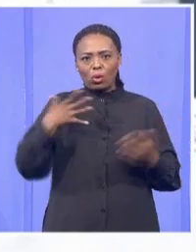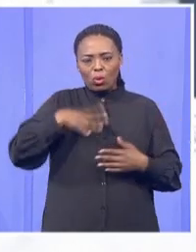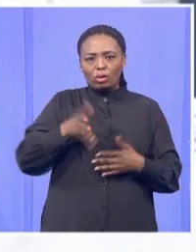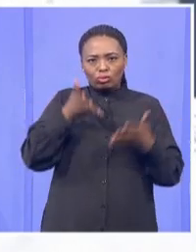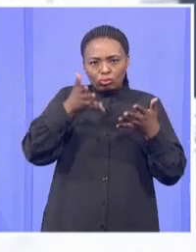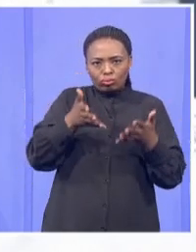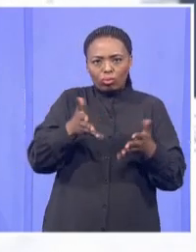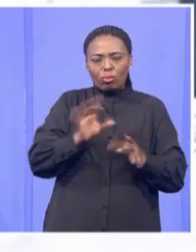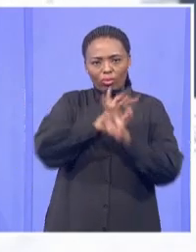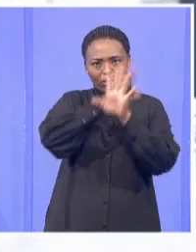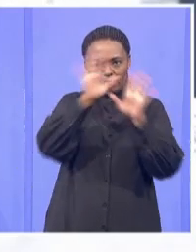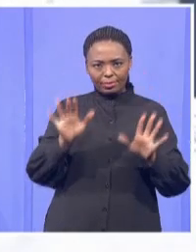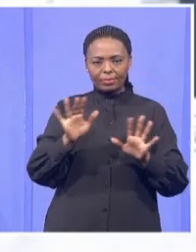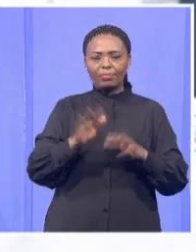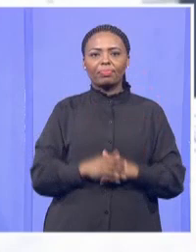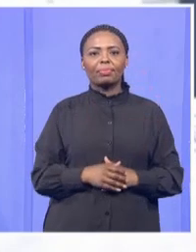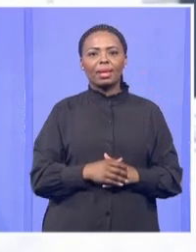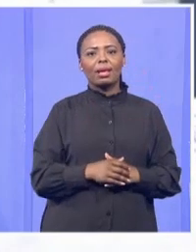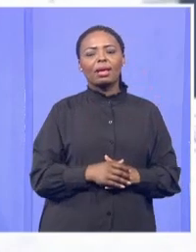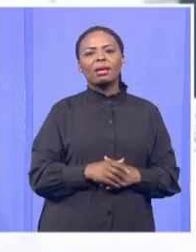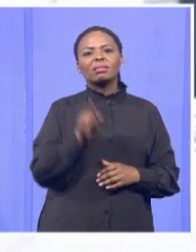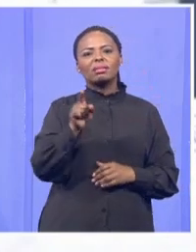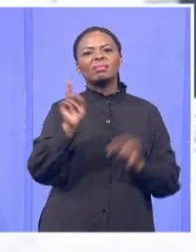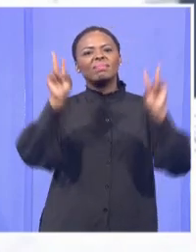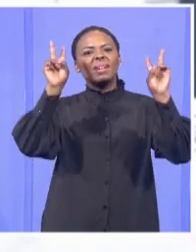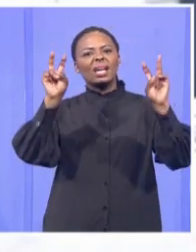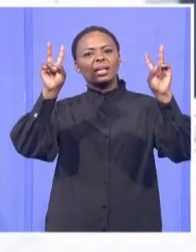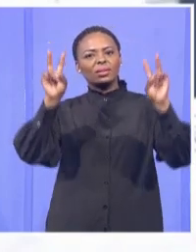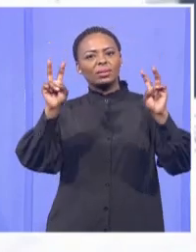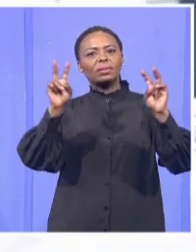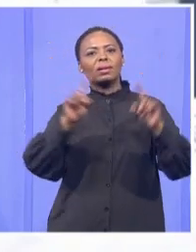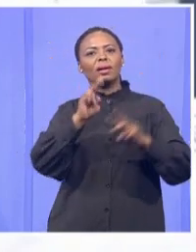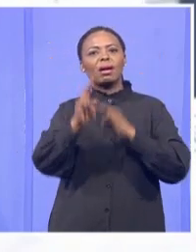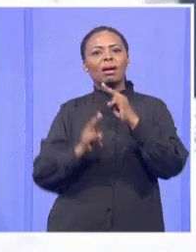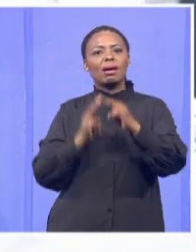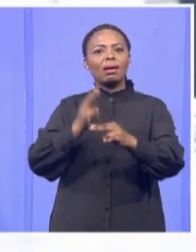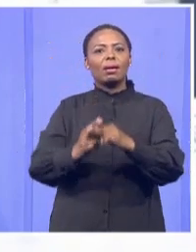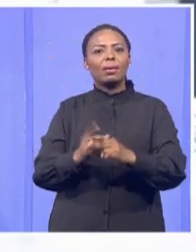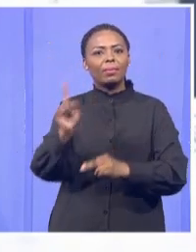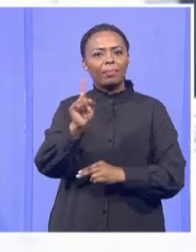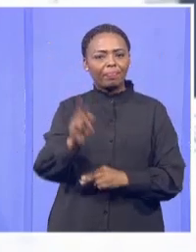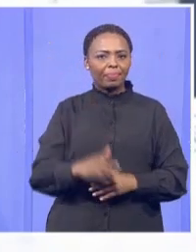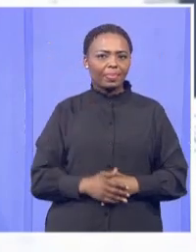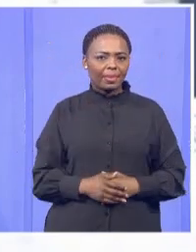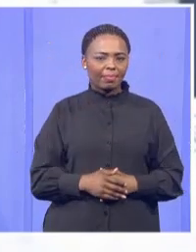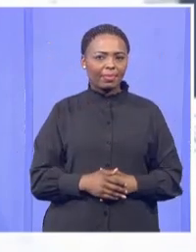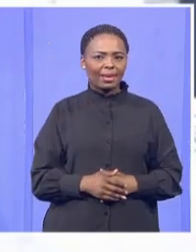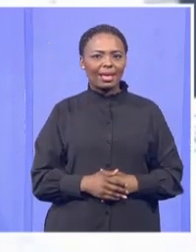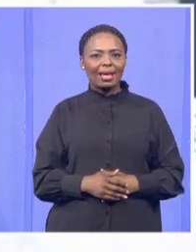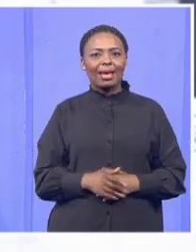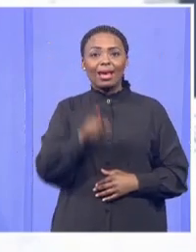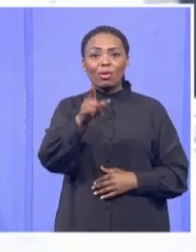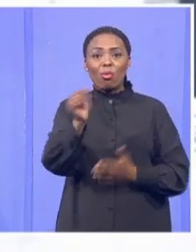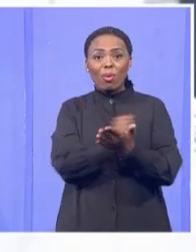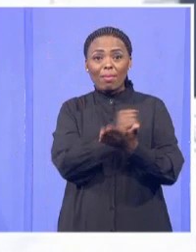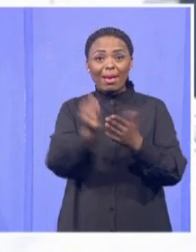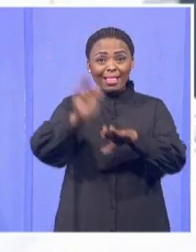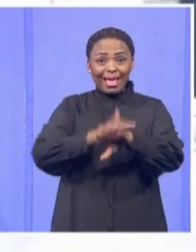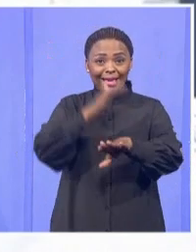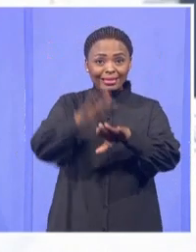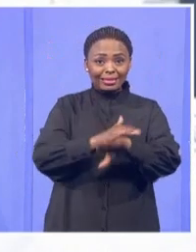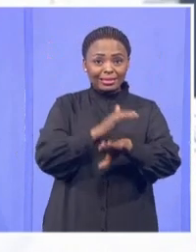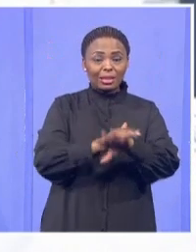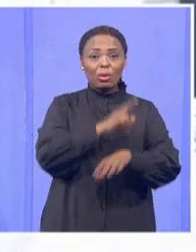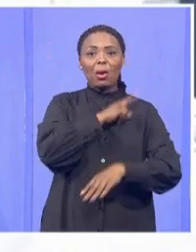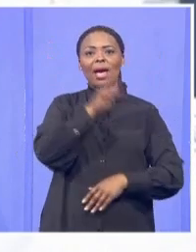clarify. There's a matter that we also want to stress in respect of late applications. When the MEC was making a